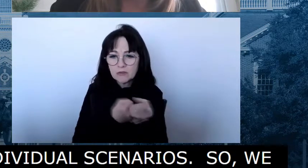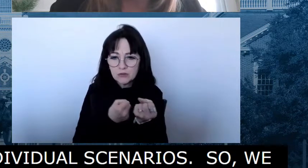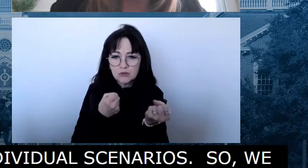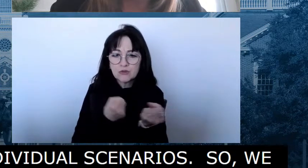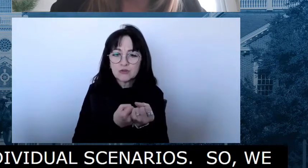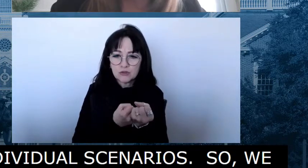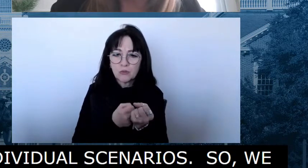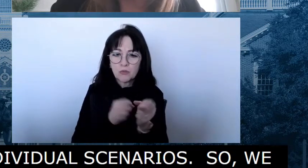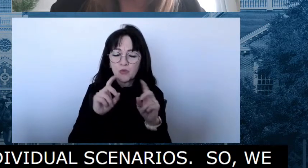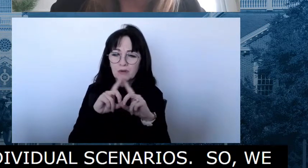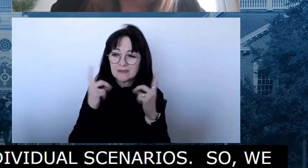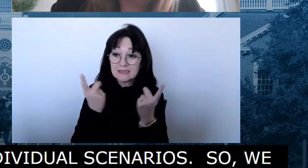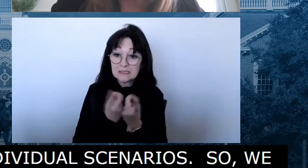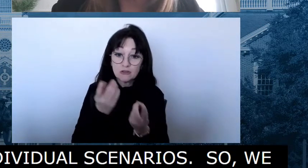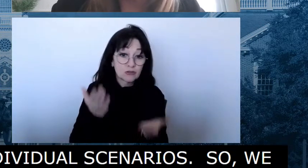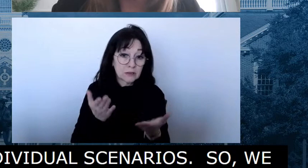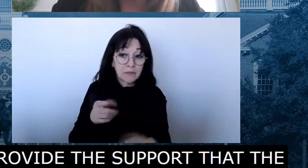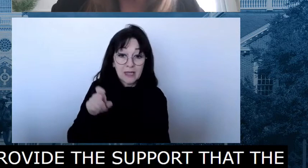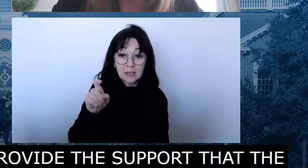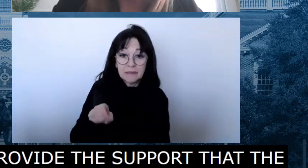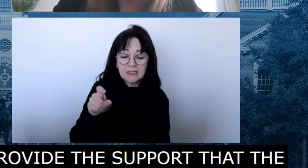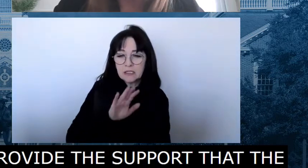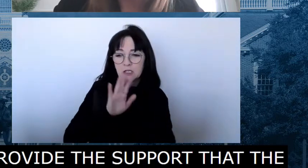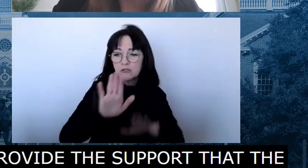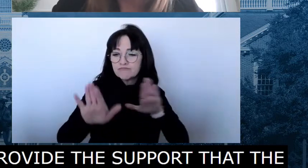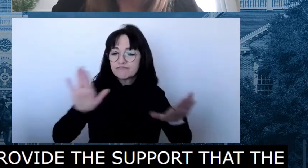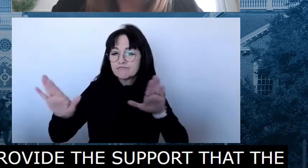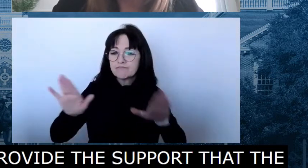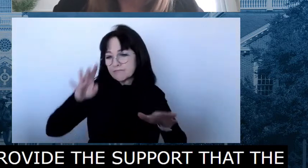districts may need in their decision making.